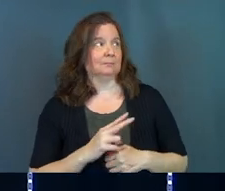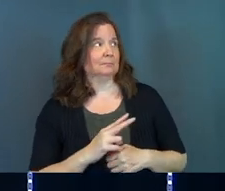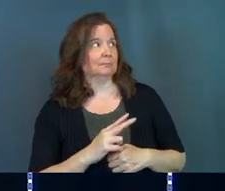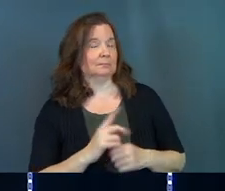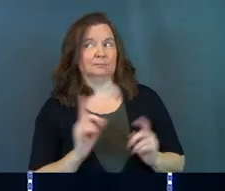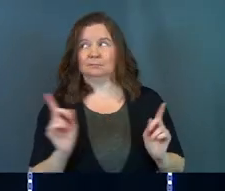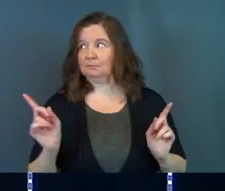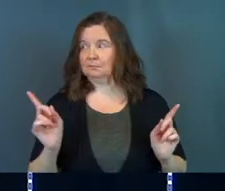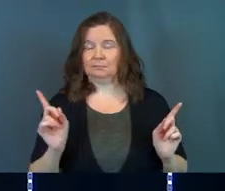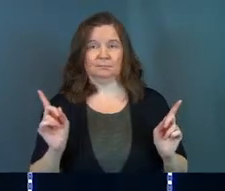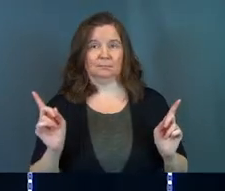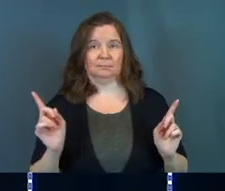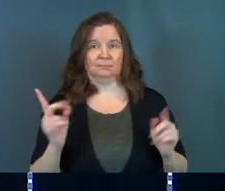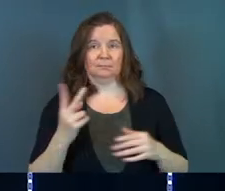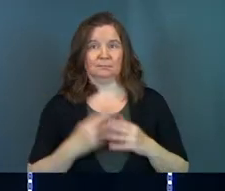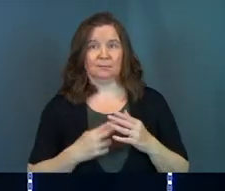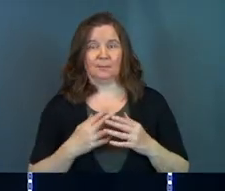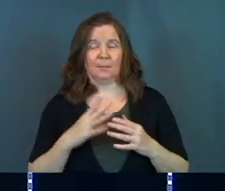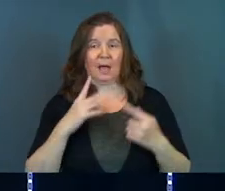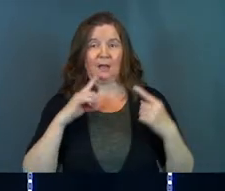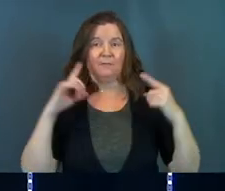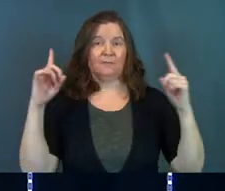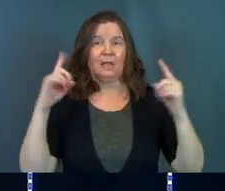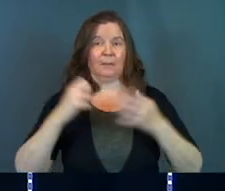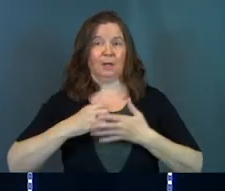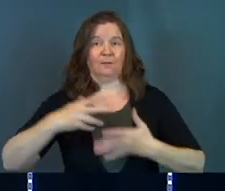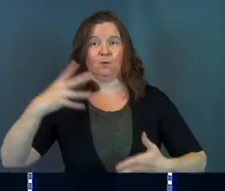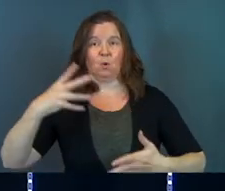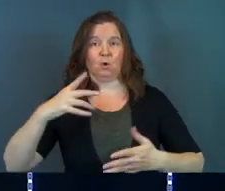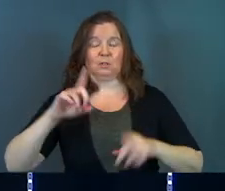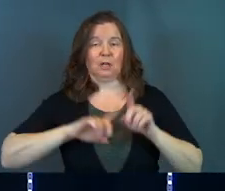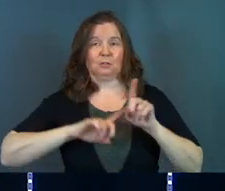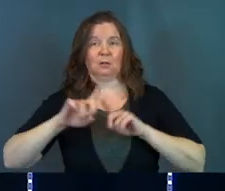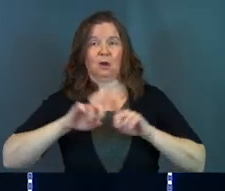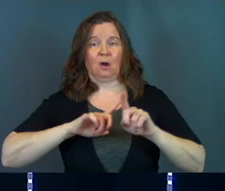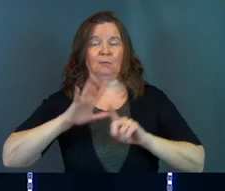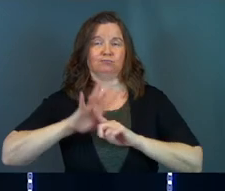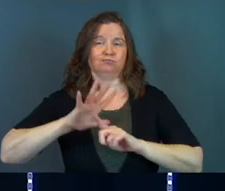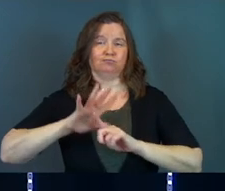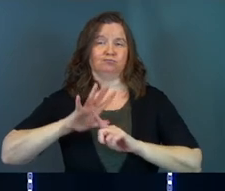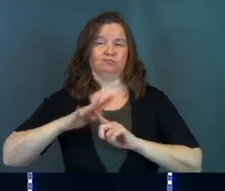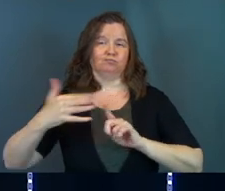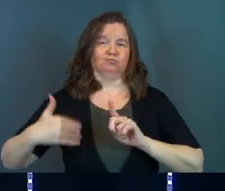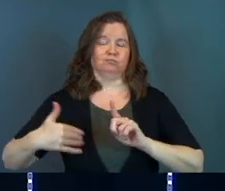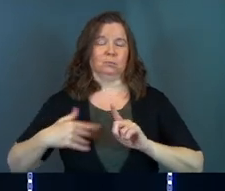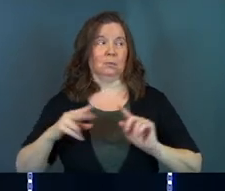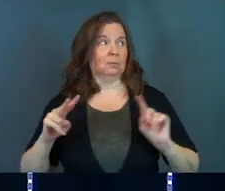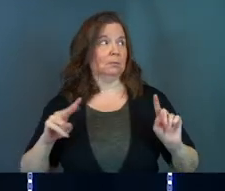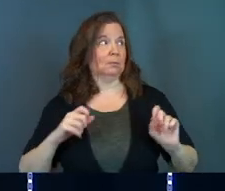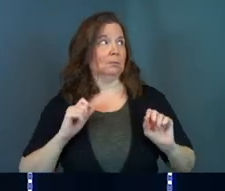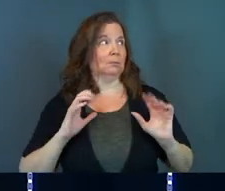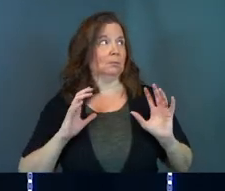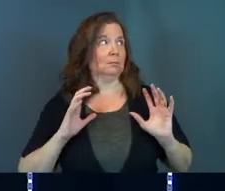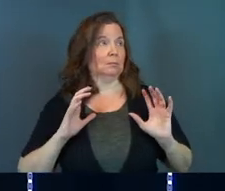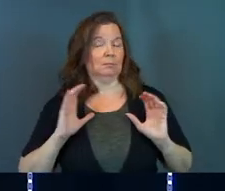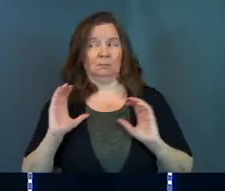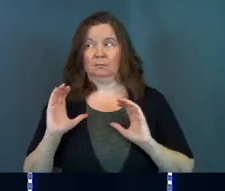you're surrounded by fame and fortune and star power. You're sitting there in